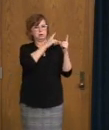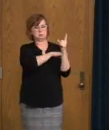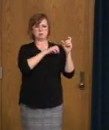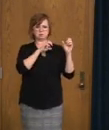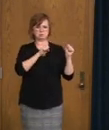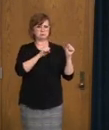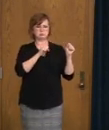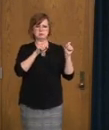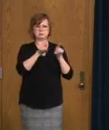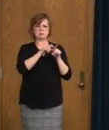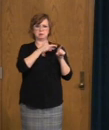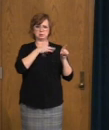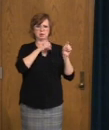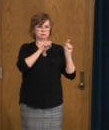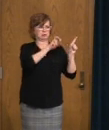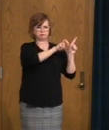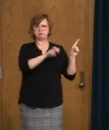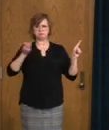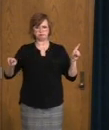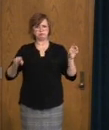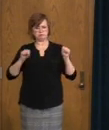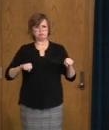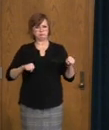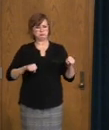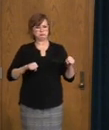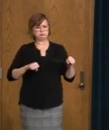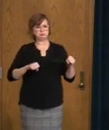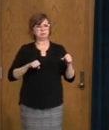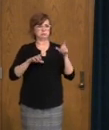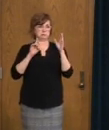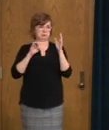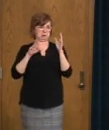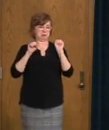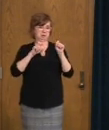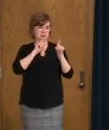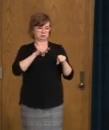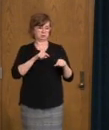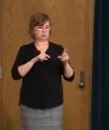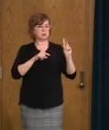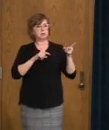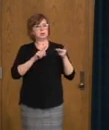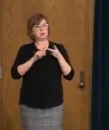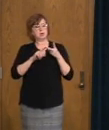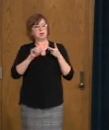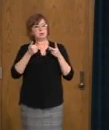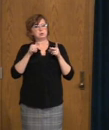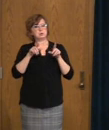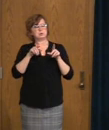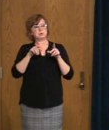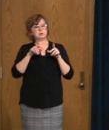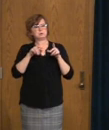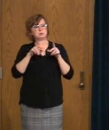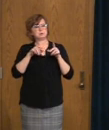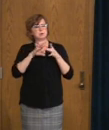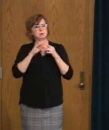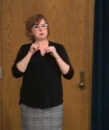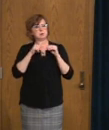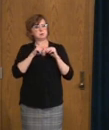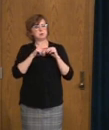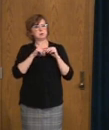speak to that, but it's not uncommon. With respect to the cohorting of staff, particularly in